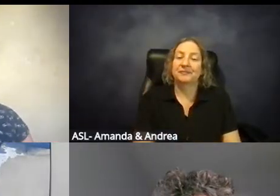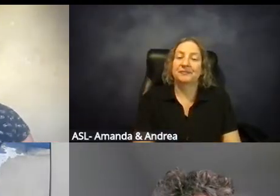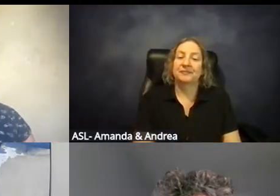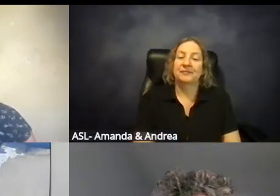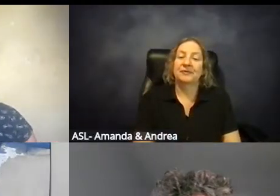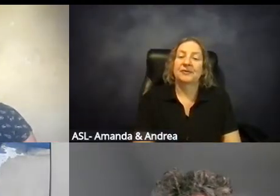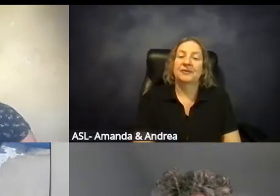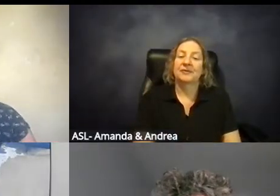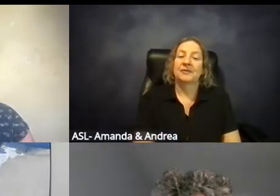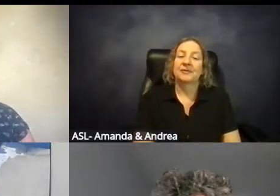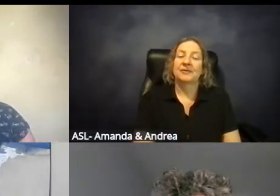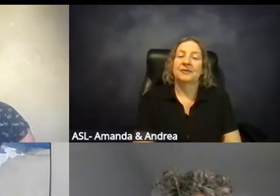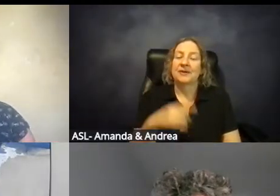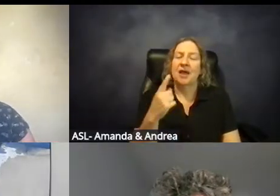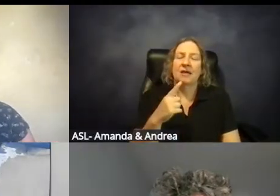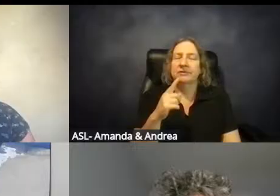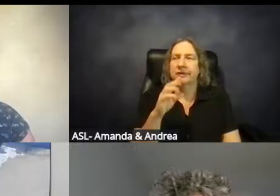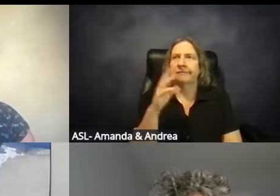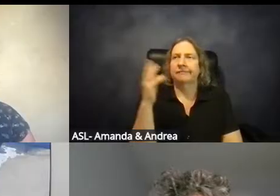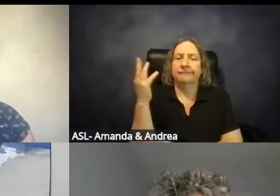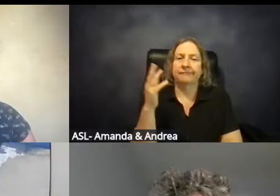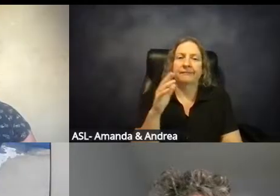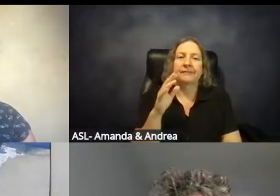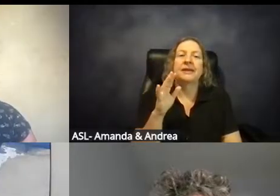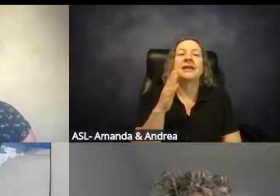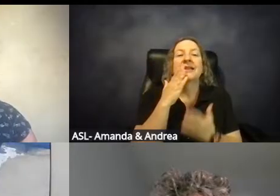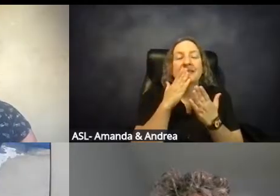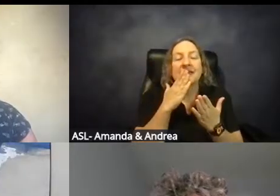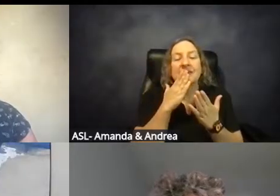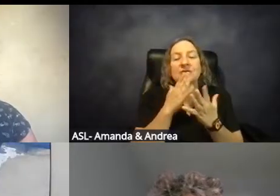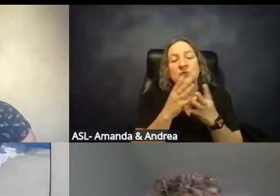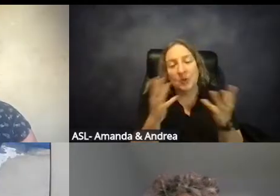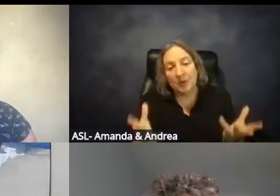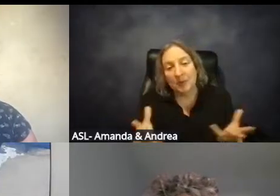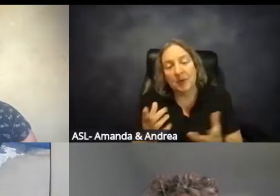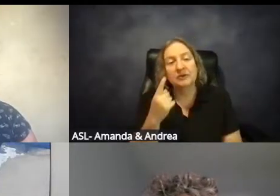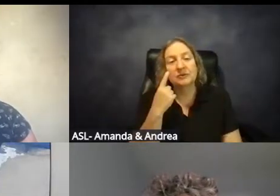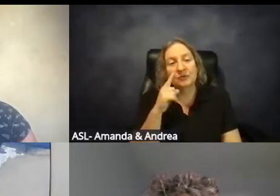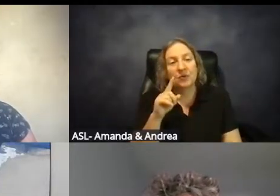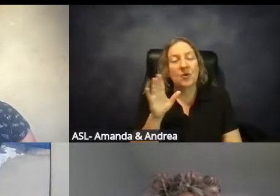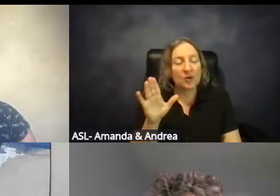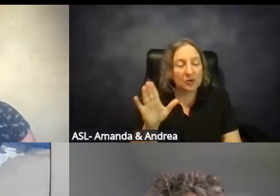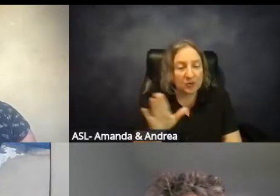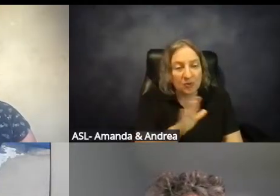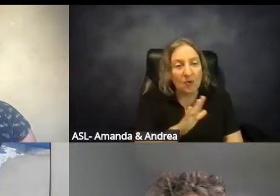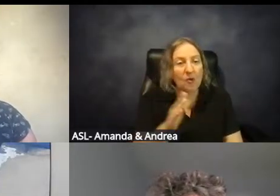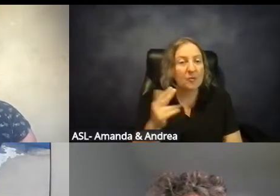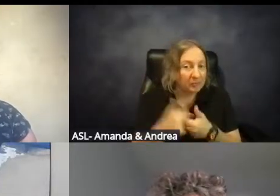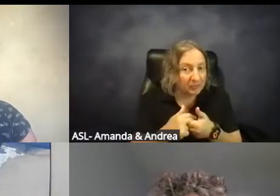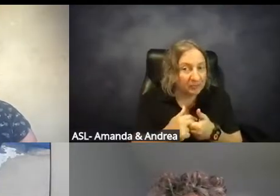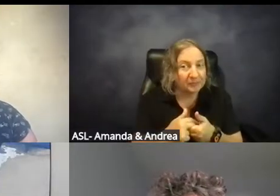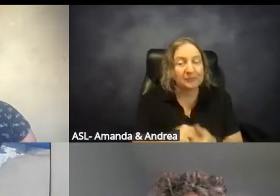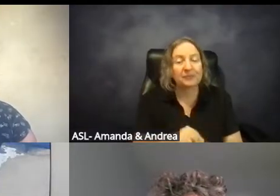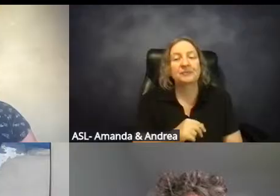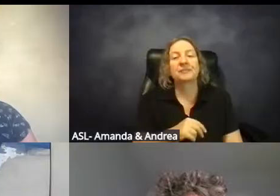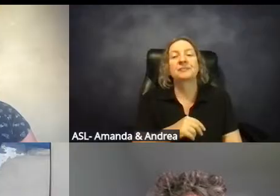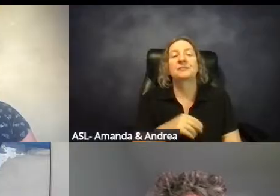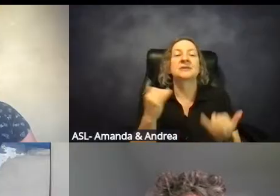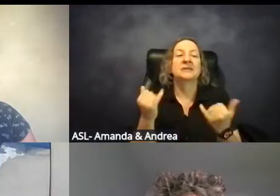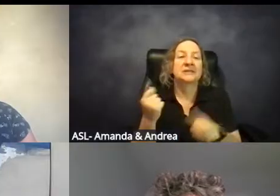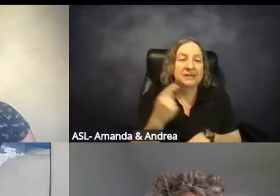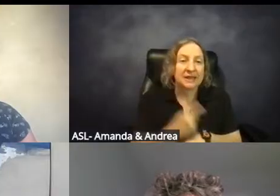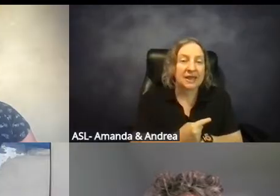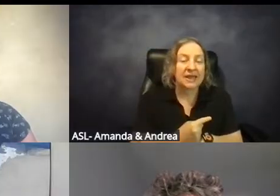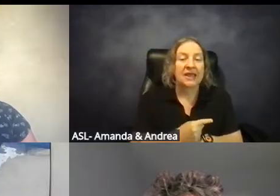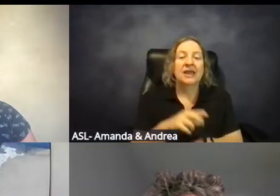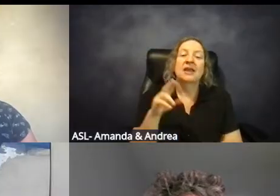Always throws me off. Thank you all so very much for your participation today. And Roberta,